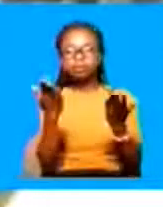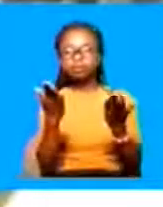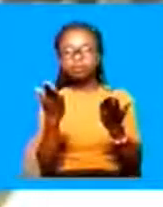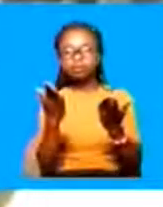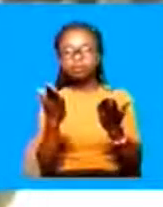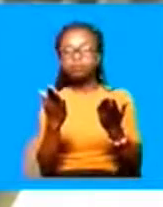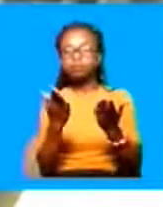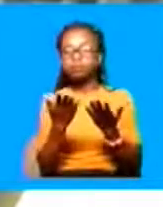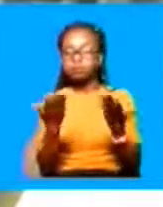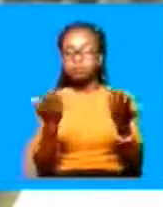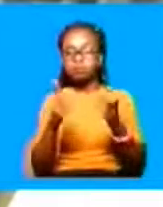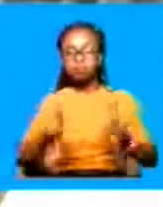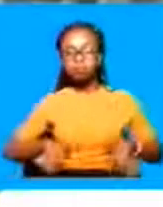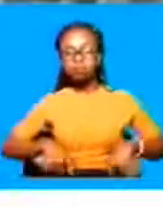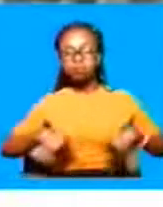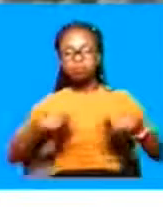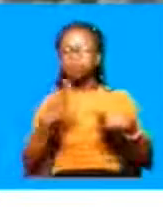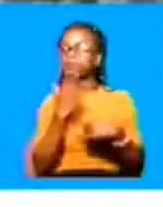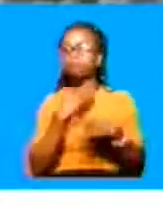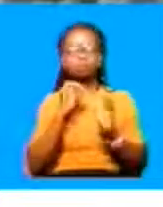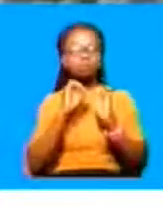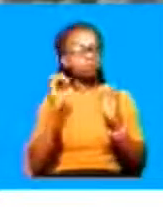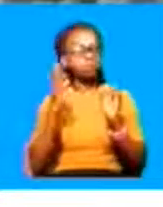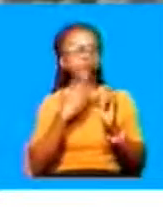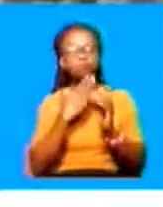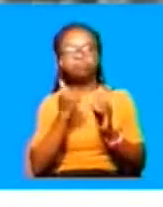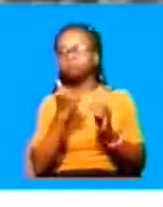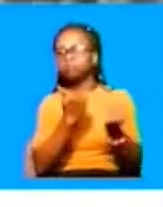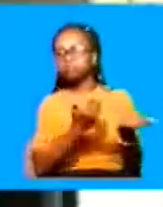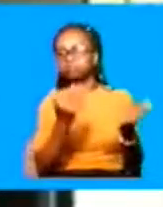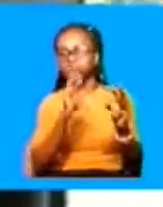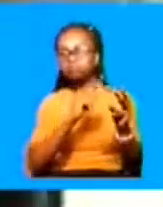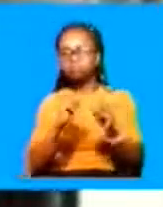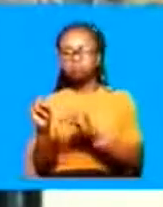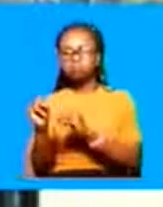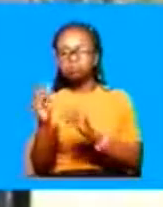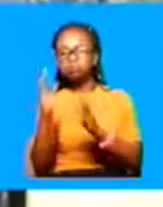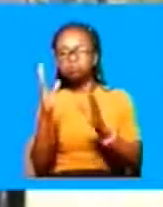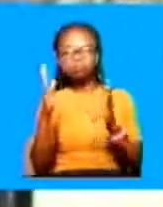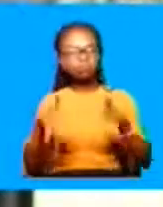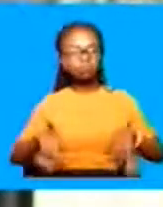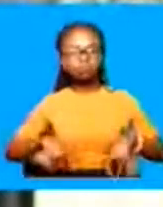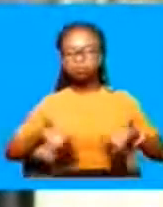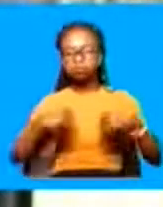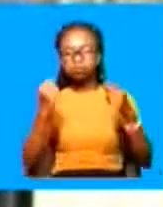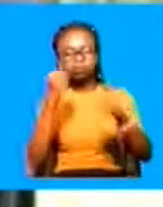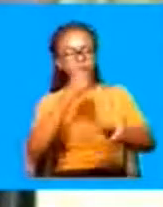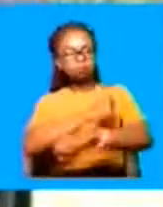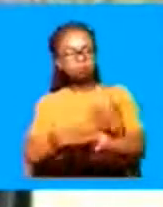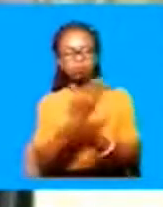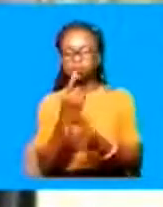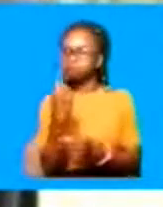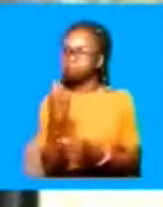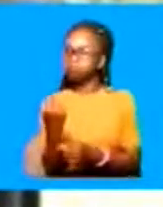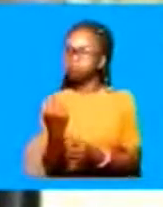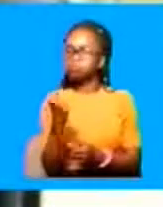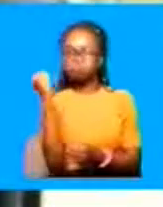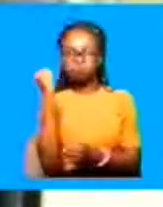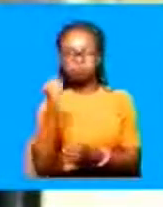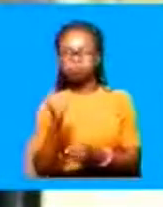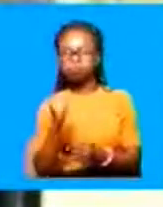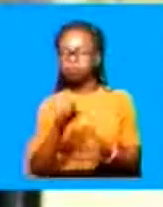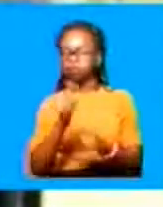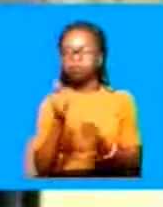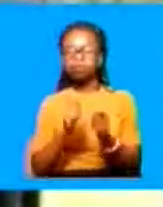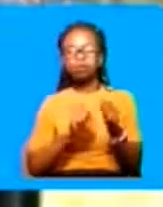are boarding schools, and I didn't want to enroll my child in a boarding school at a tender age. Some schools are far, so you have